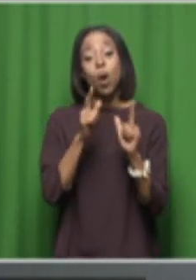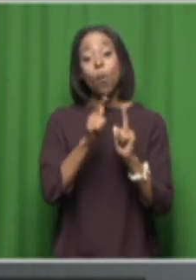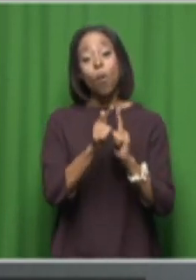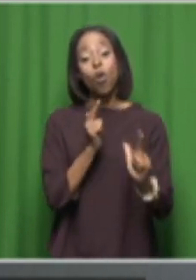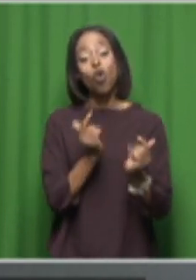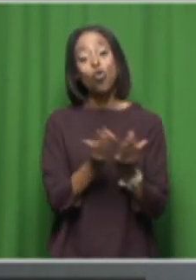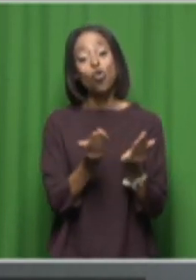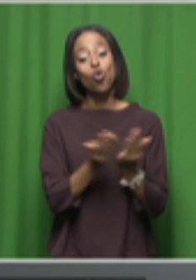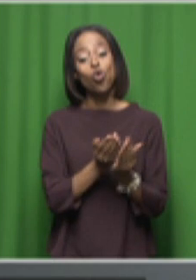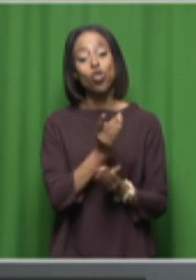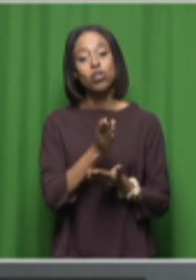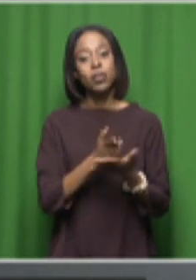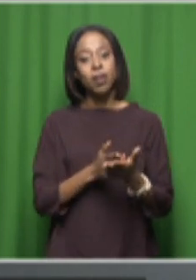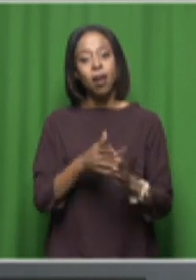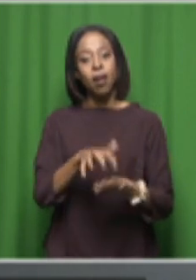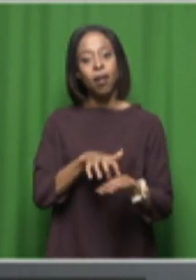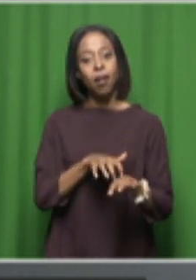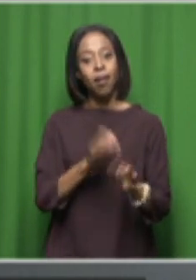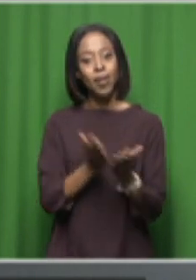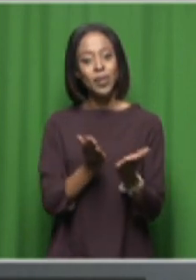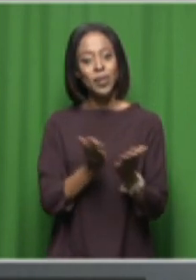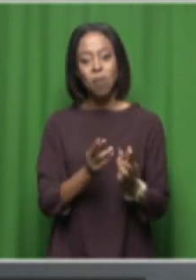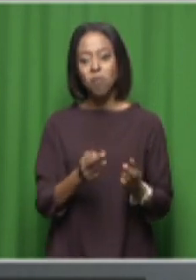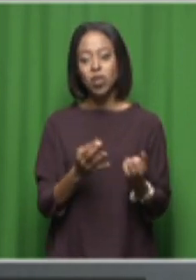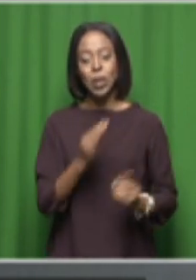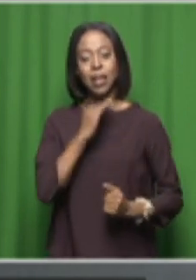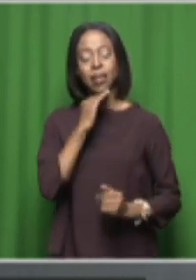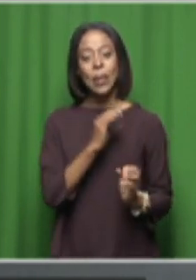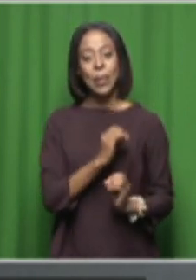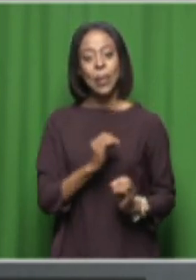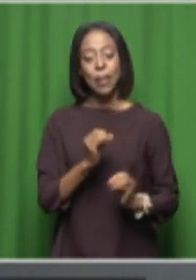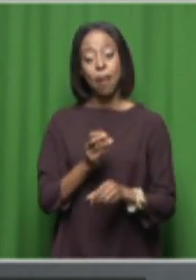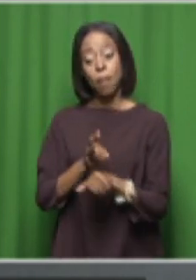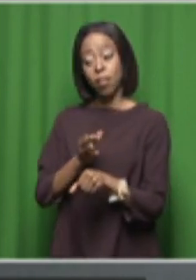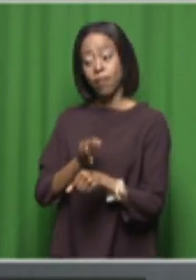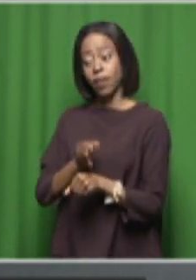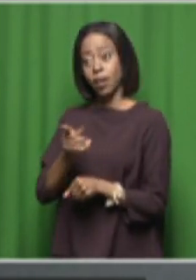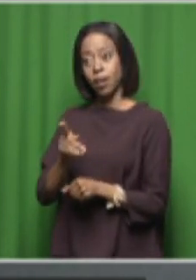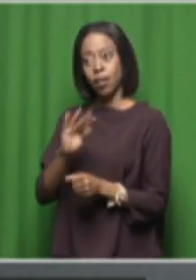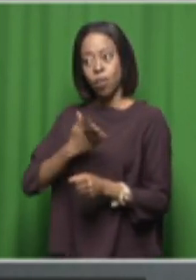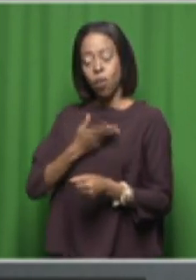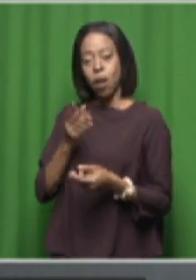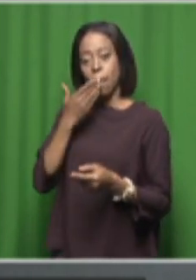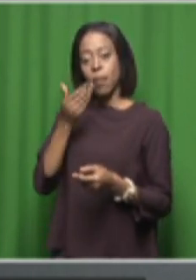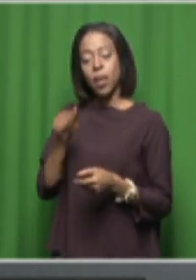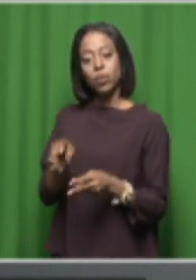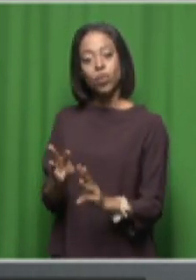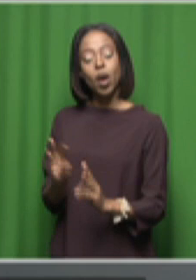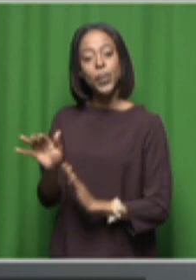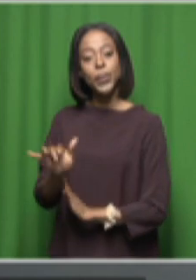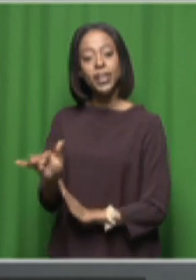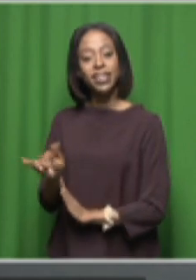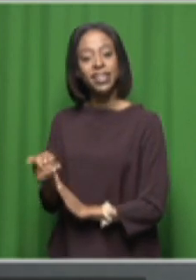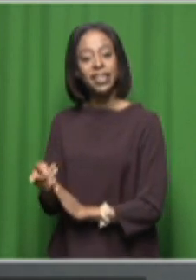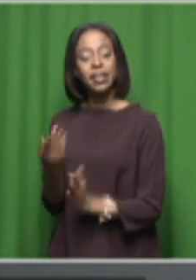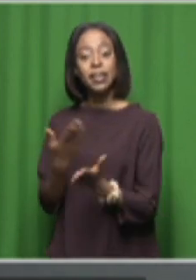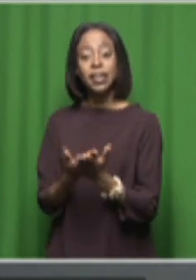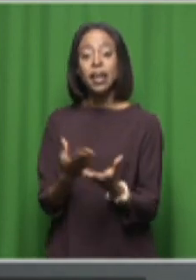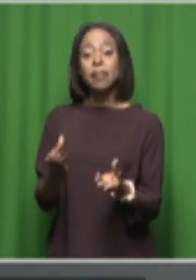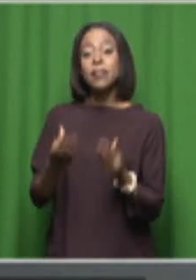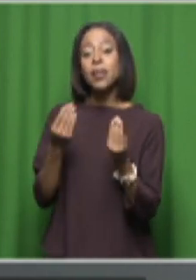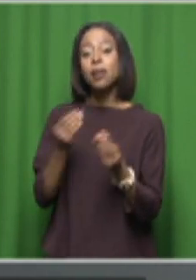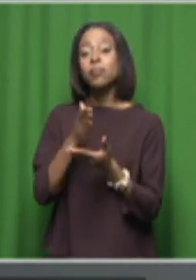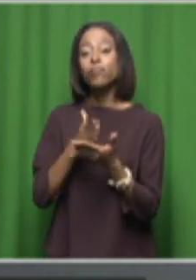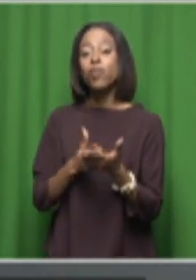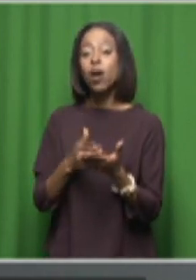schools and some rural schools are very under-resourced, and parents are looking for the best way to get some form